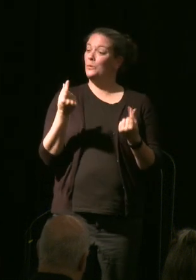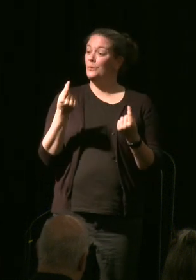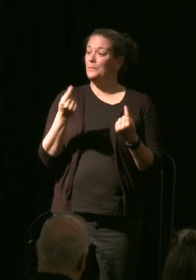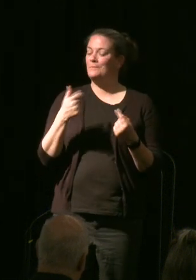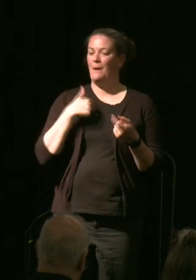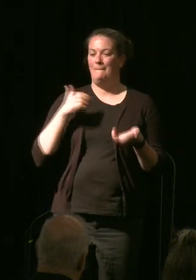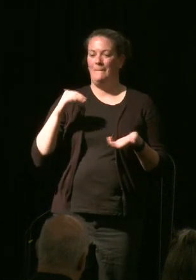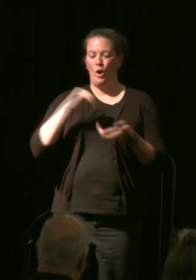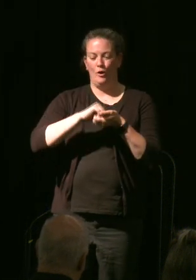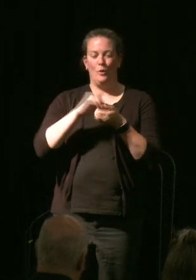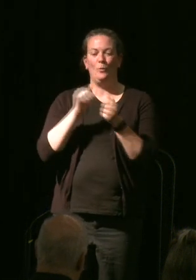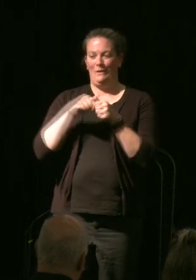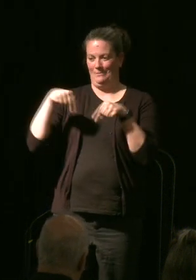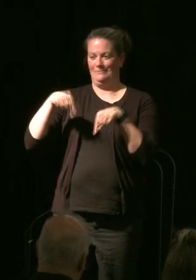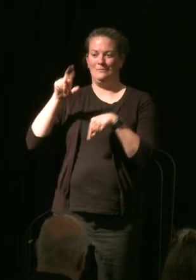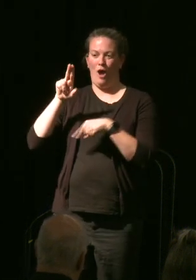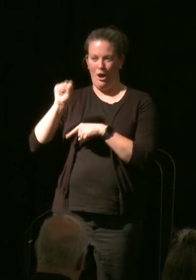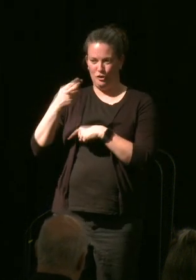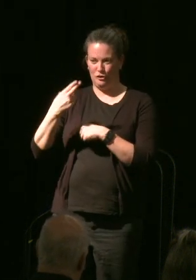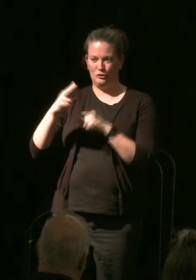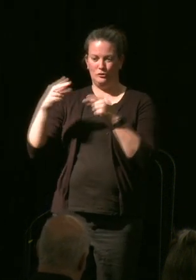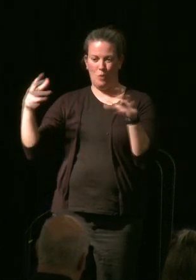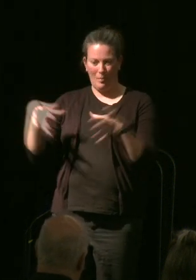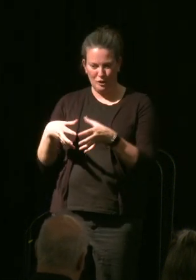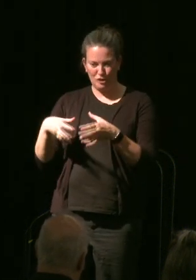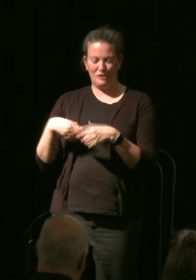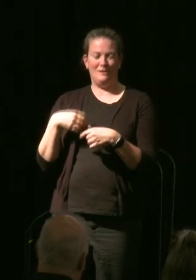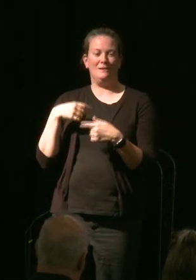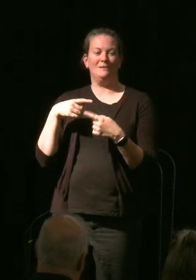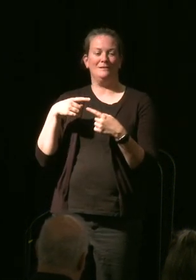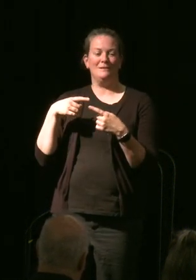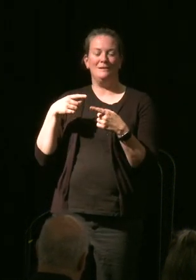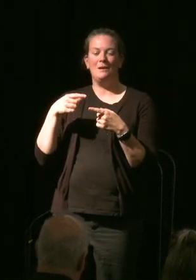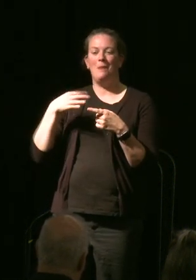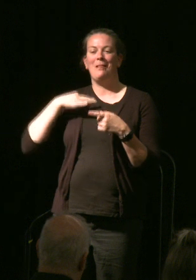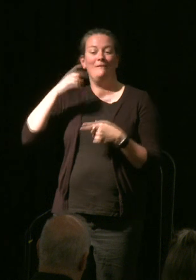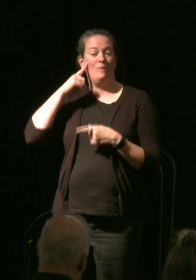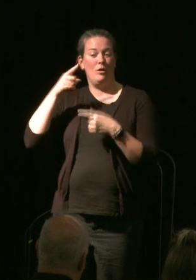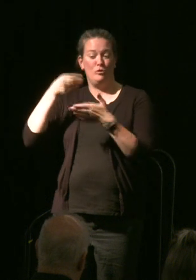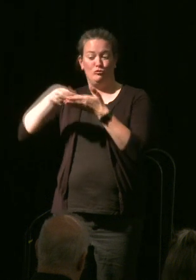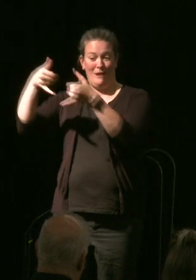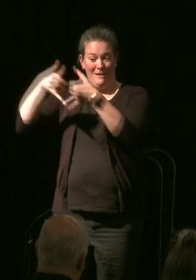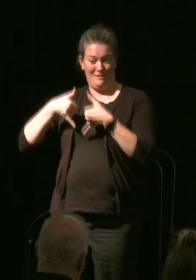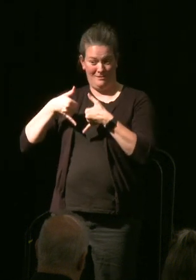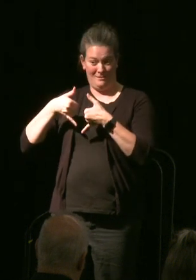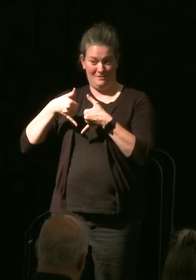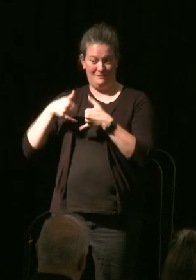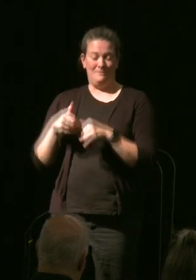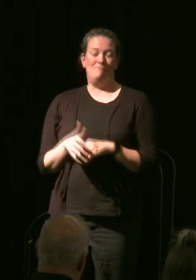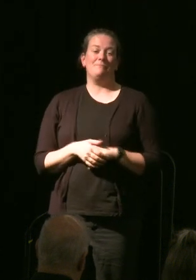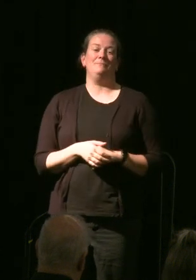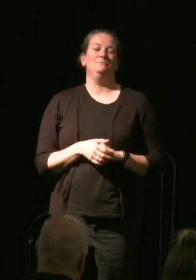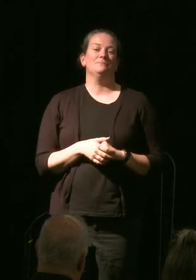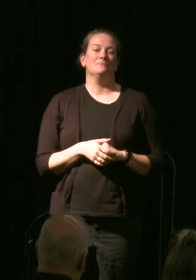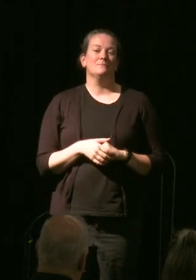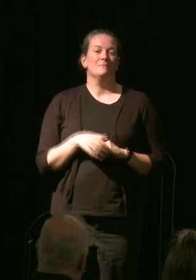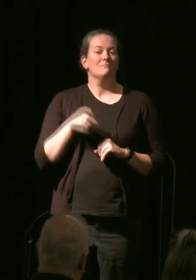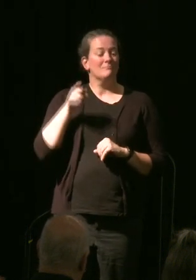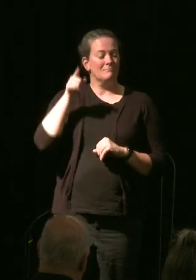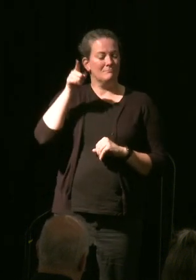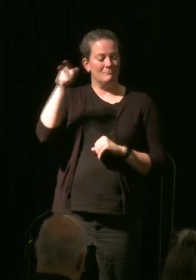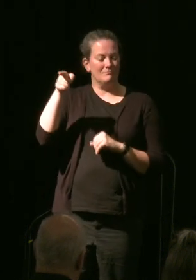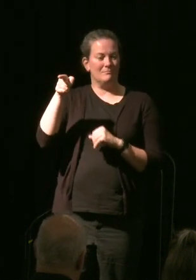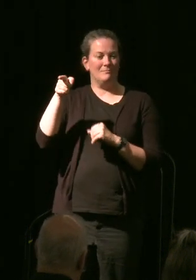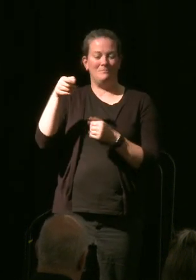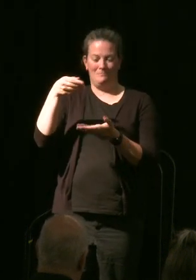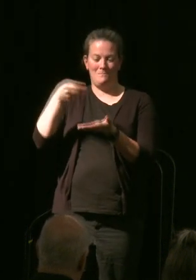partnered with the Coalition and Global Genes. We applied for a grant, and the grant gave us money to be able